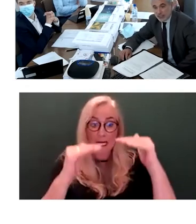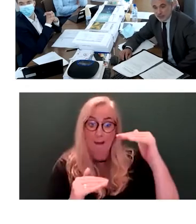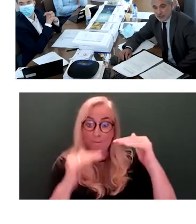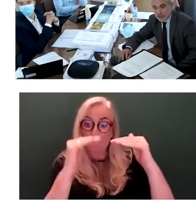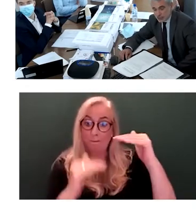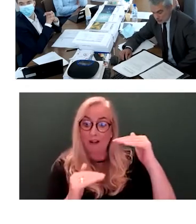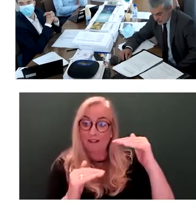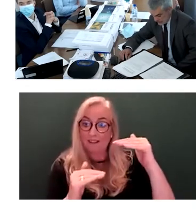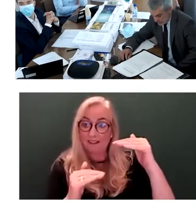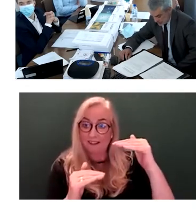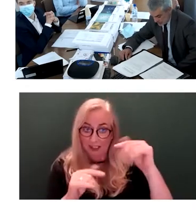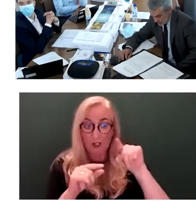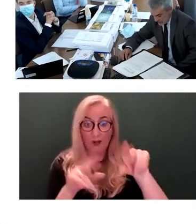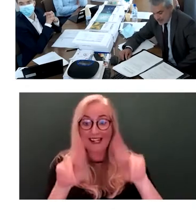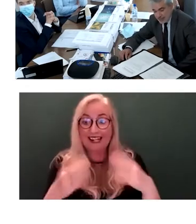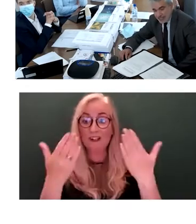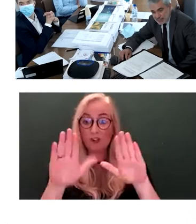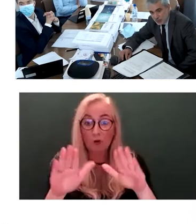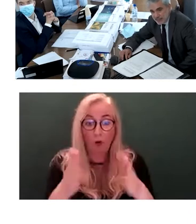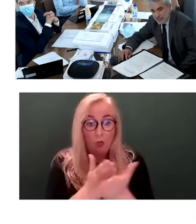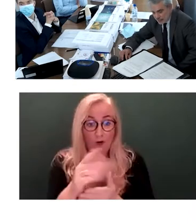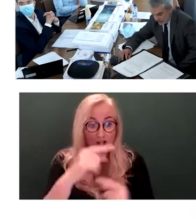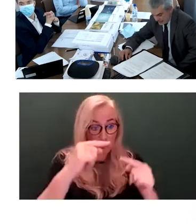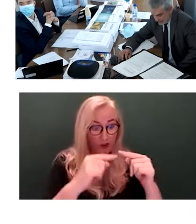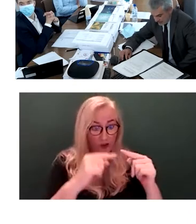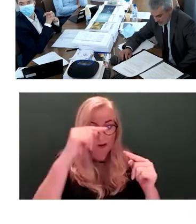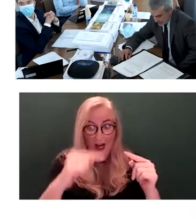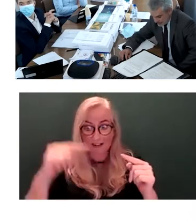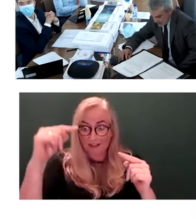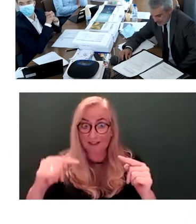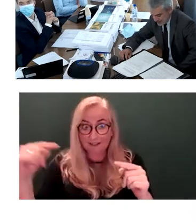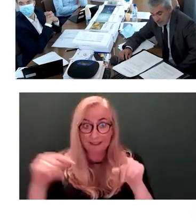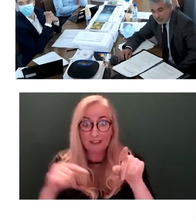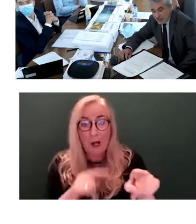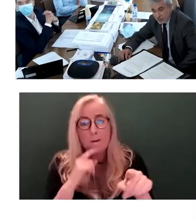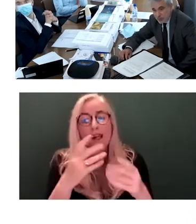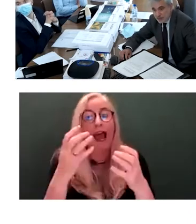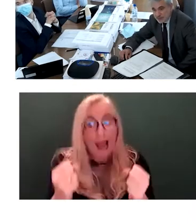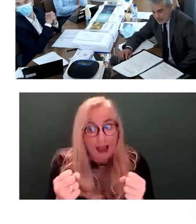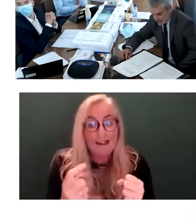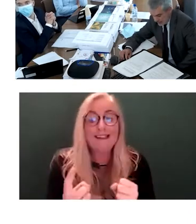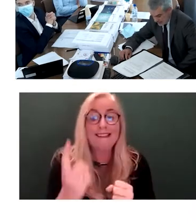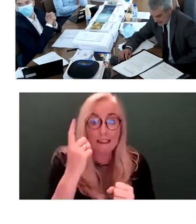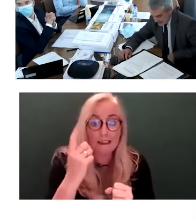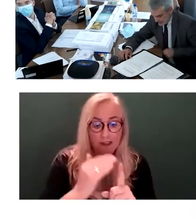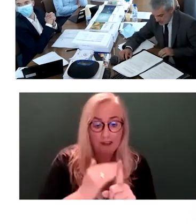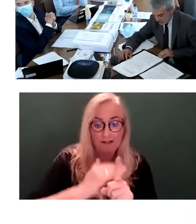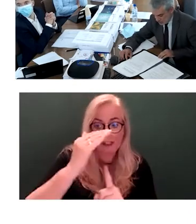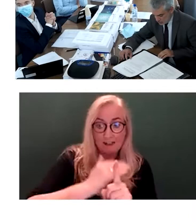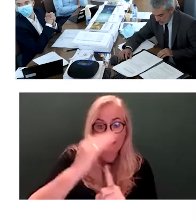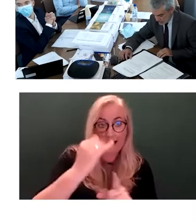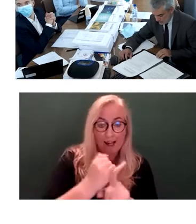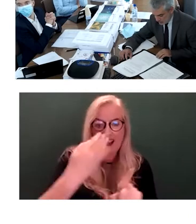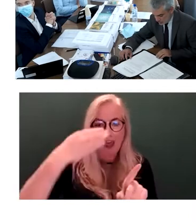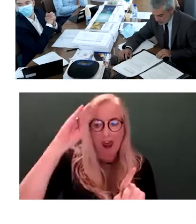to all the countries that are shown in this chart. Has to be said, however, that there has been significant progress in Ireland.